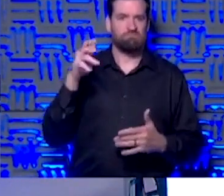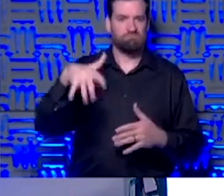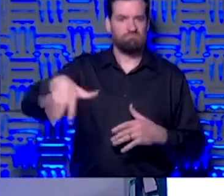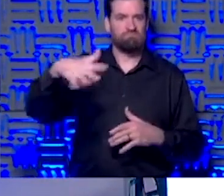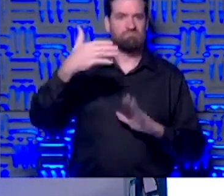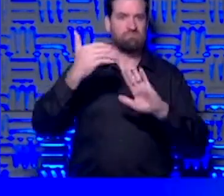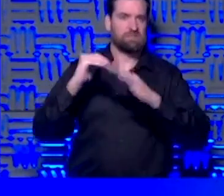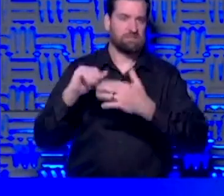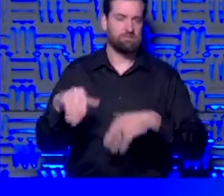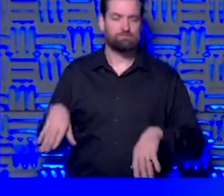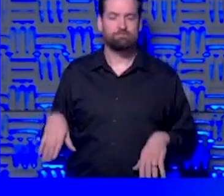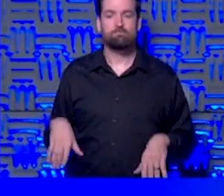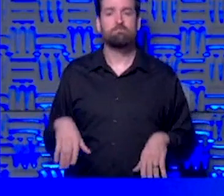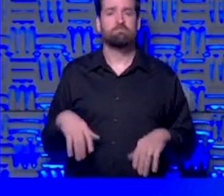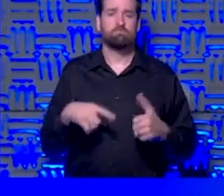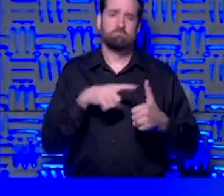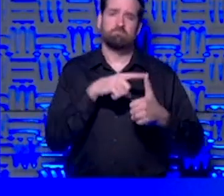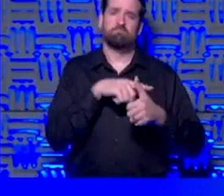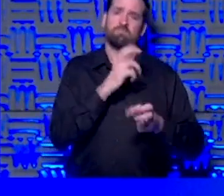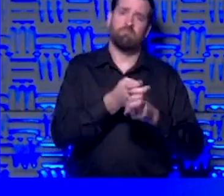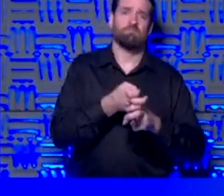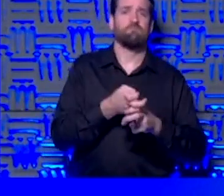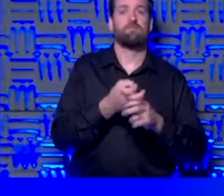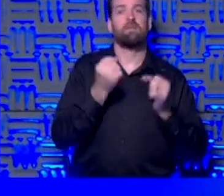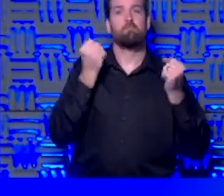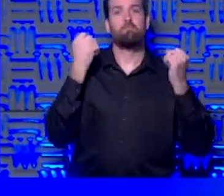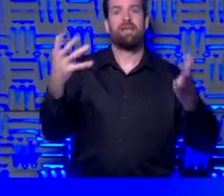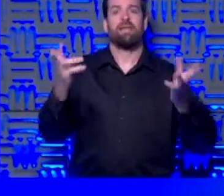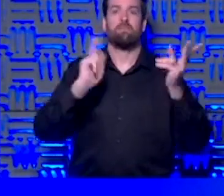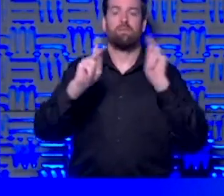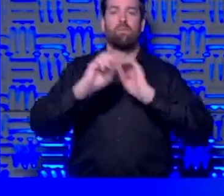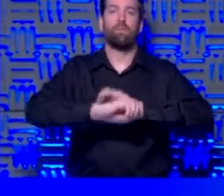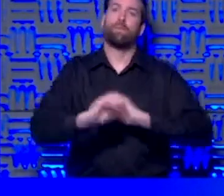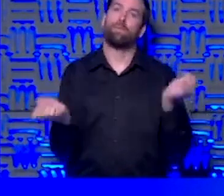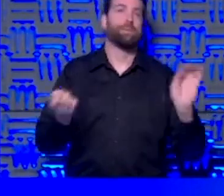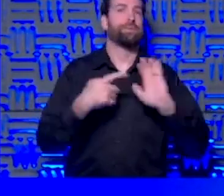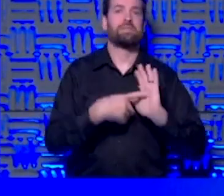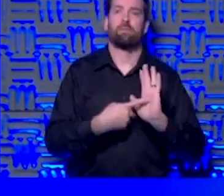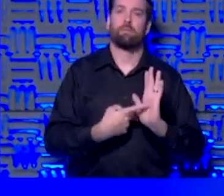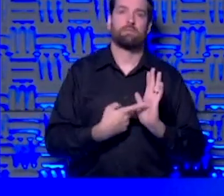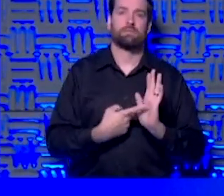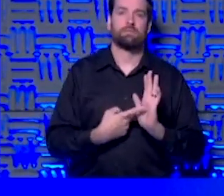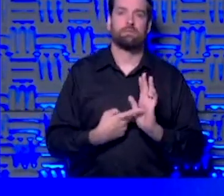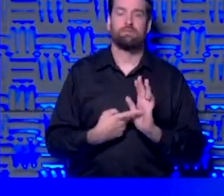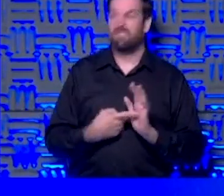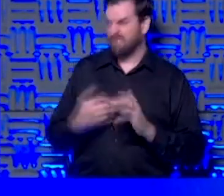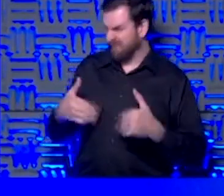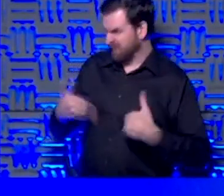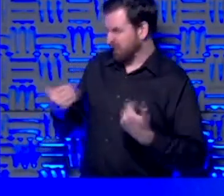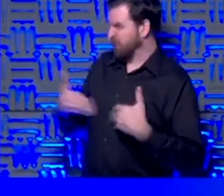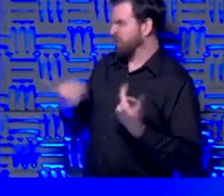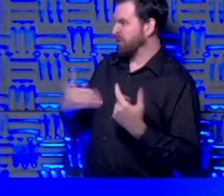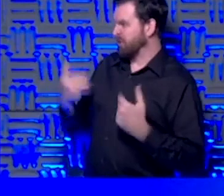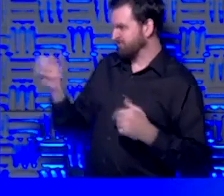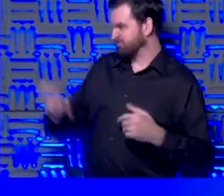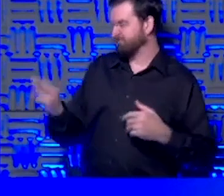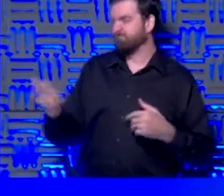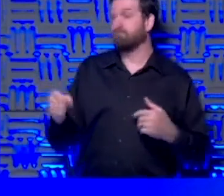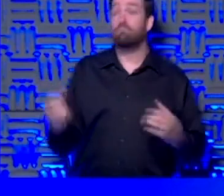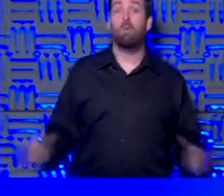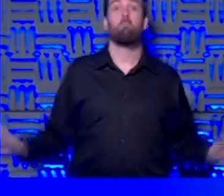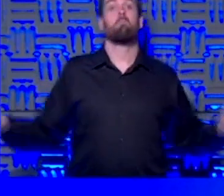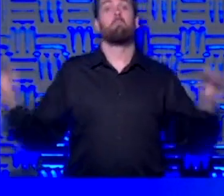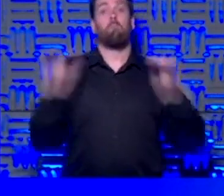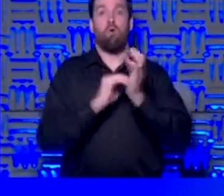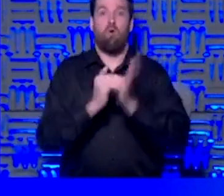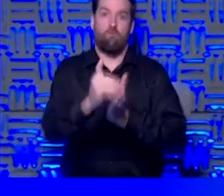that's difficult, number one, because we know so many people are asymptomatic. Yeah. Now, if you break Especially that in a to young younger children, group. that's even more.